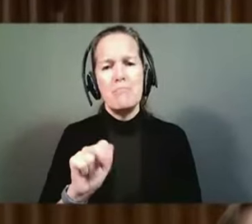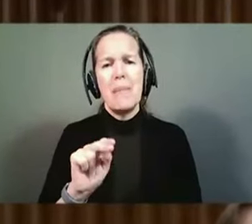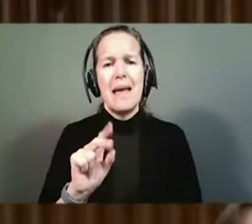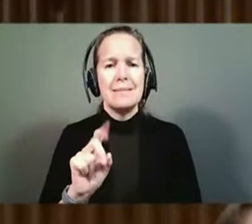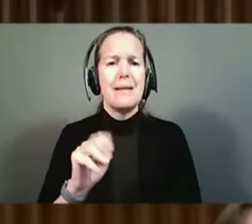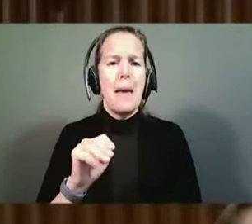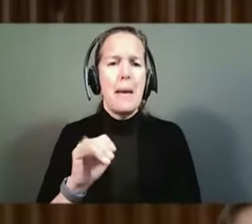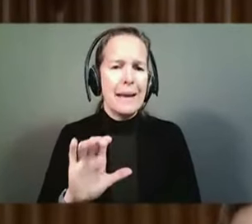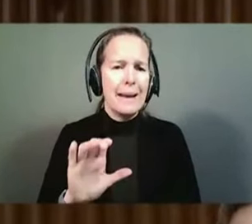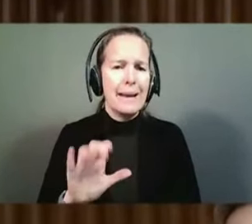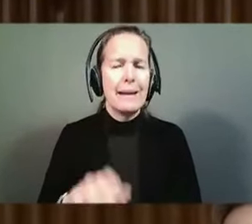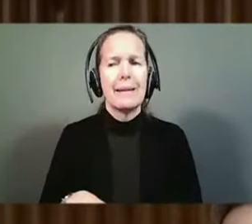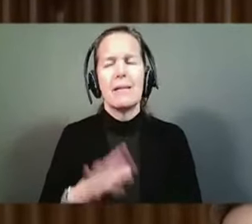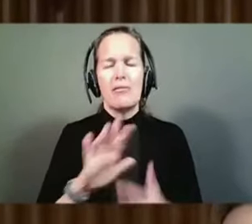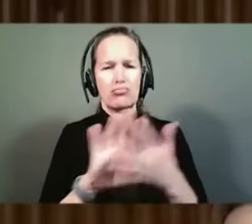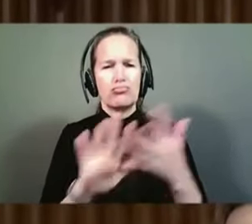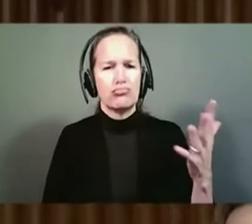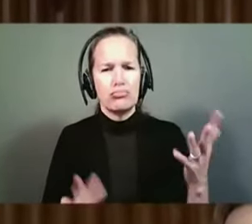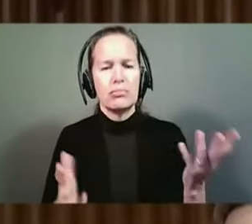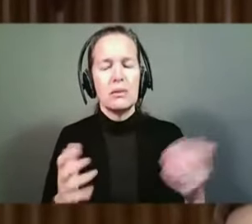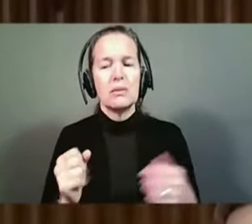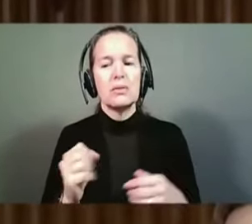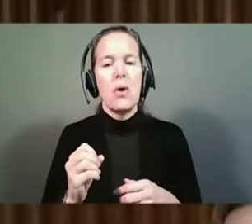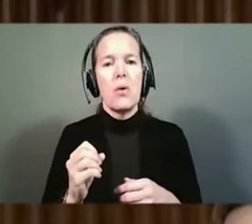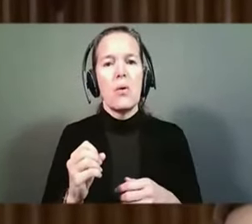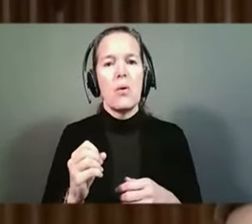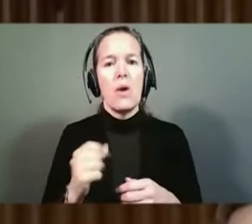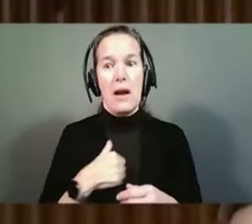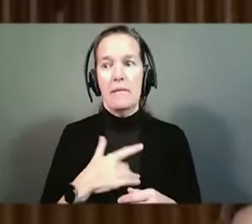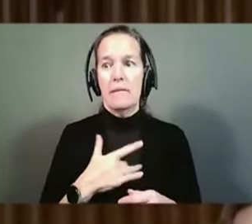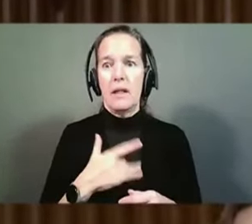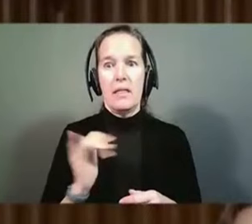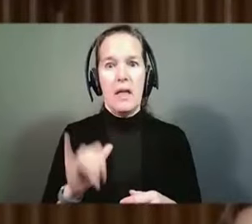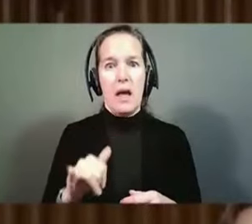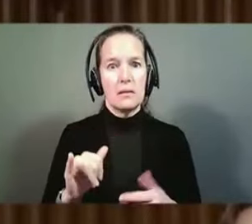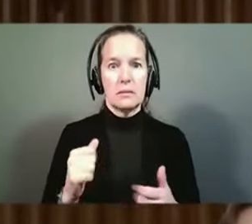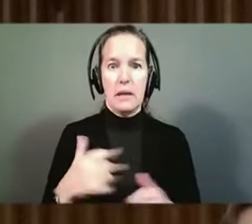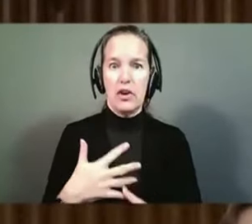It's, I think, quite alarming that even with